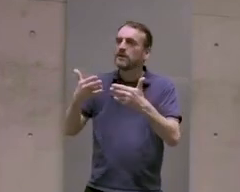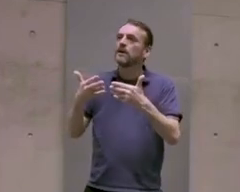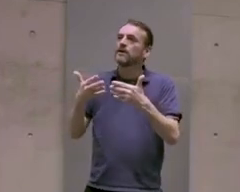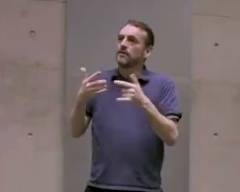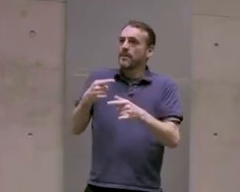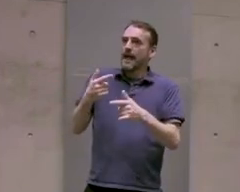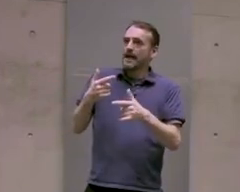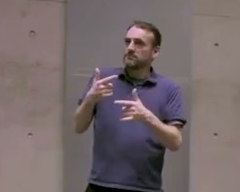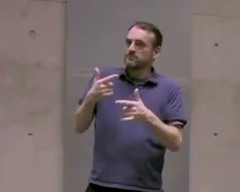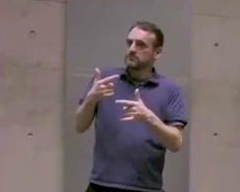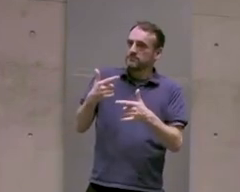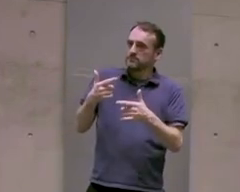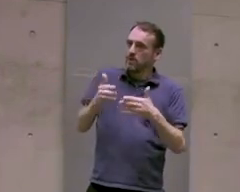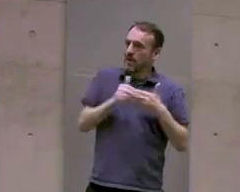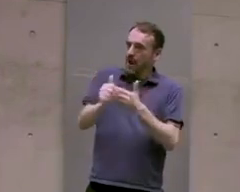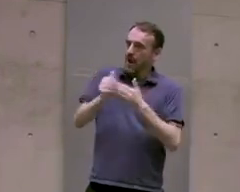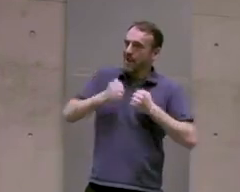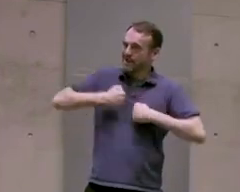we're doing there.